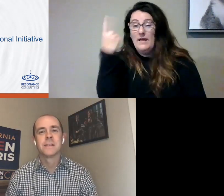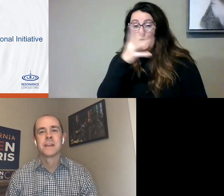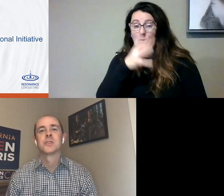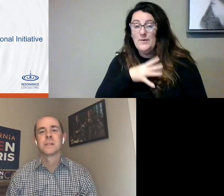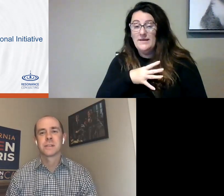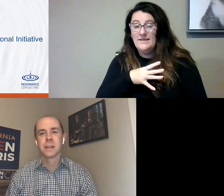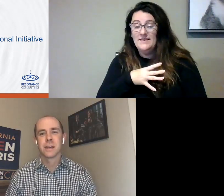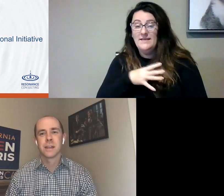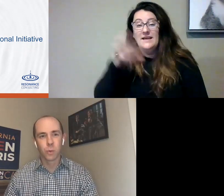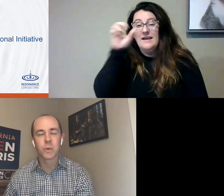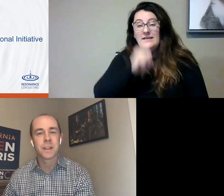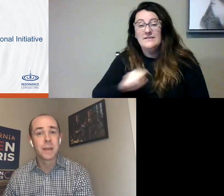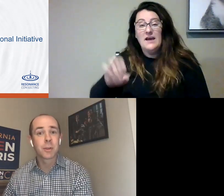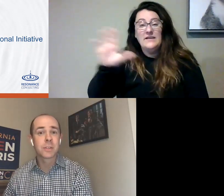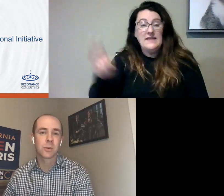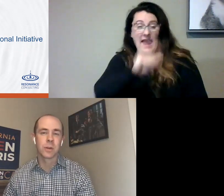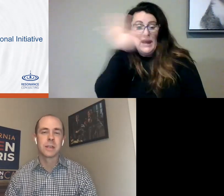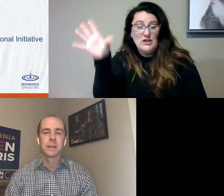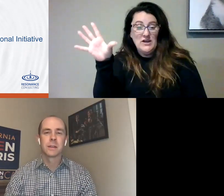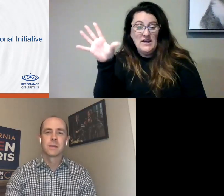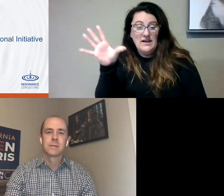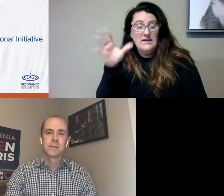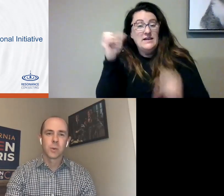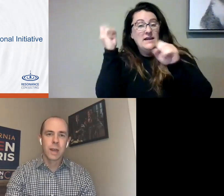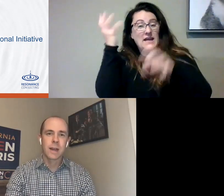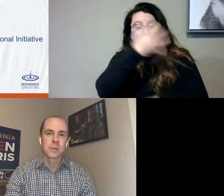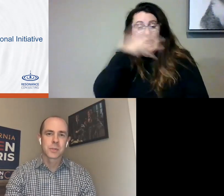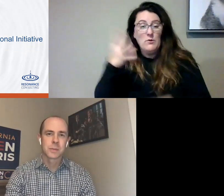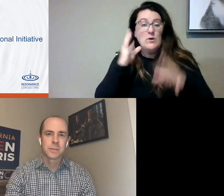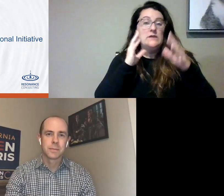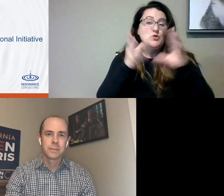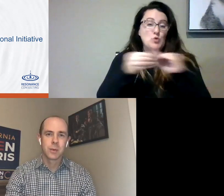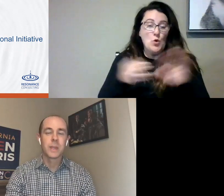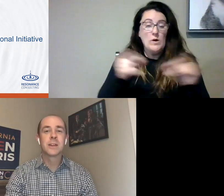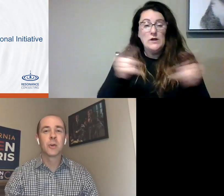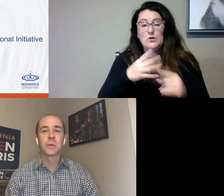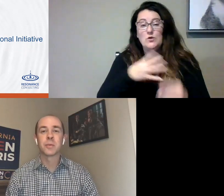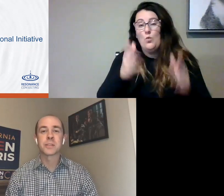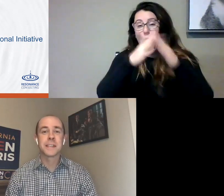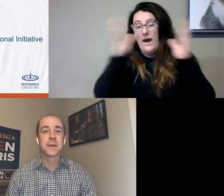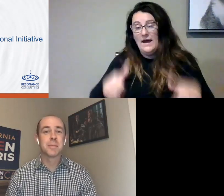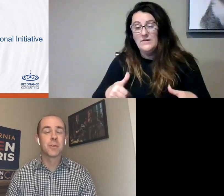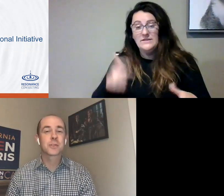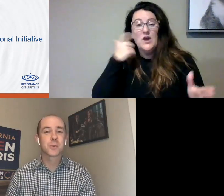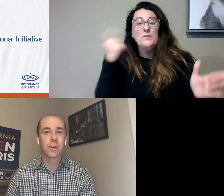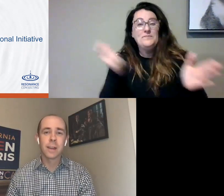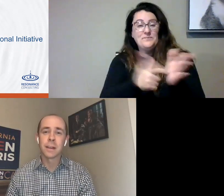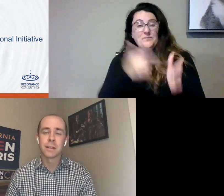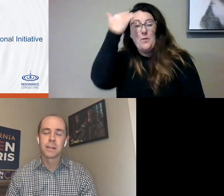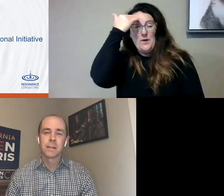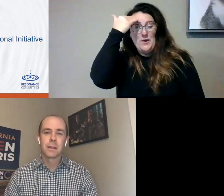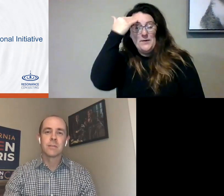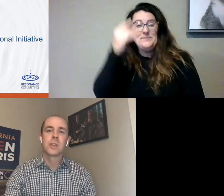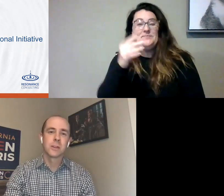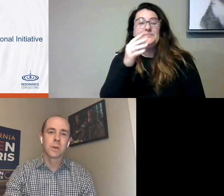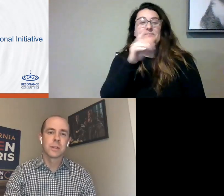woman of Southeast Asian descent, a woman with an immigrant story, to the White House. And we know that we will see them both sworn